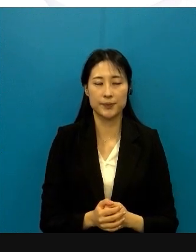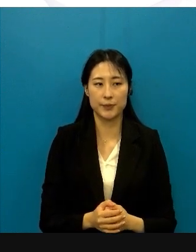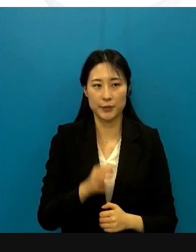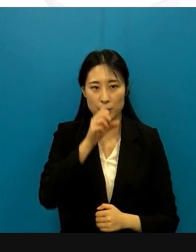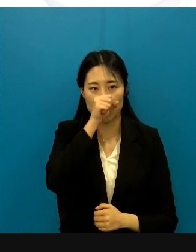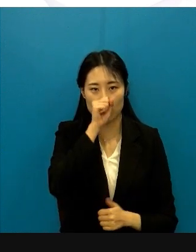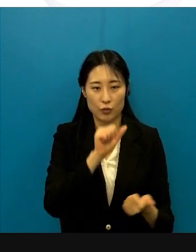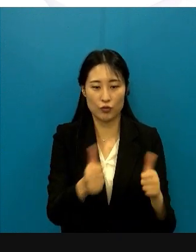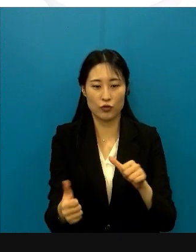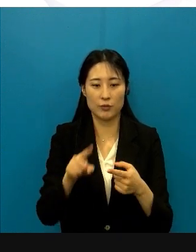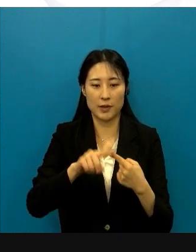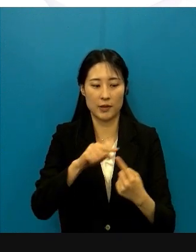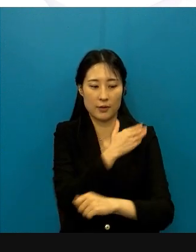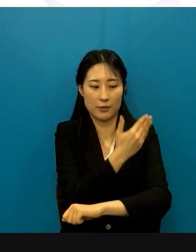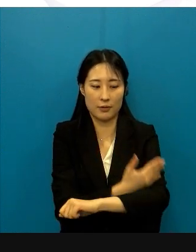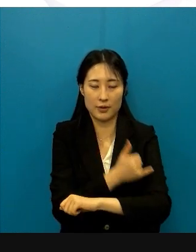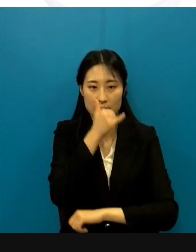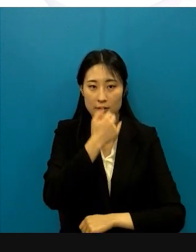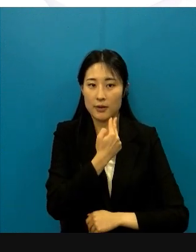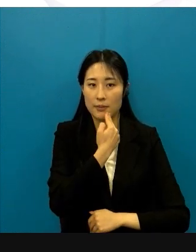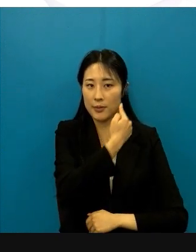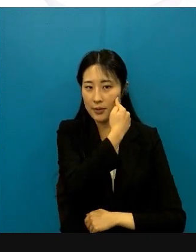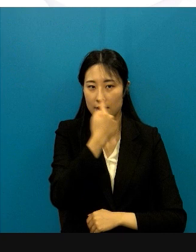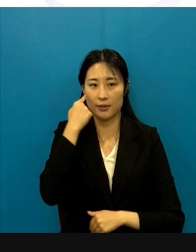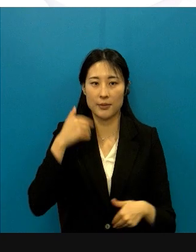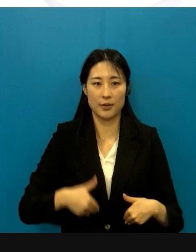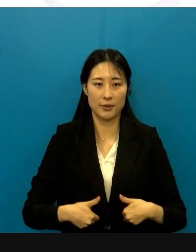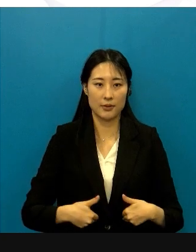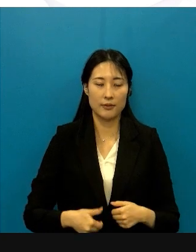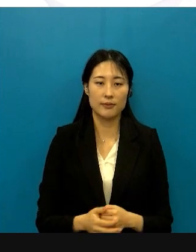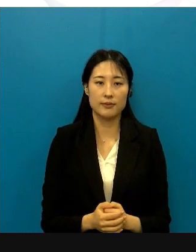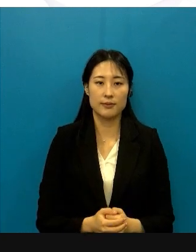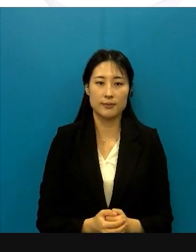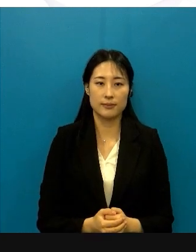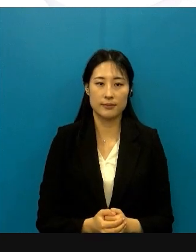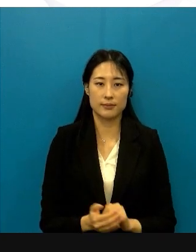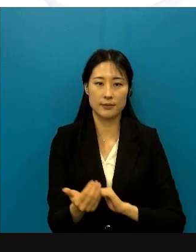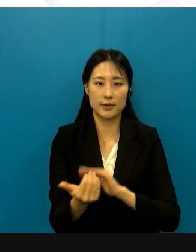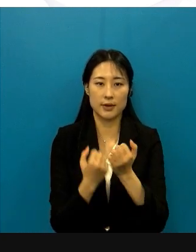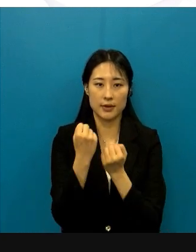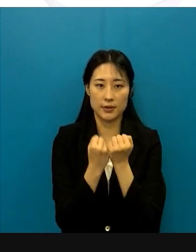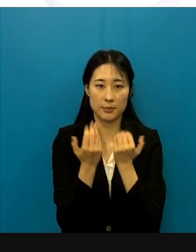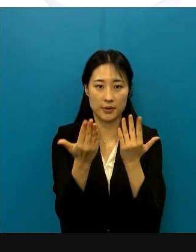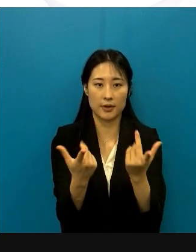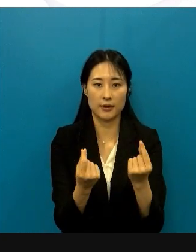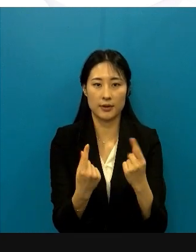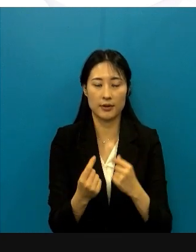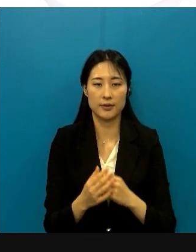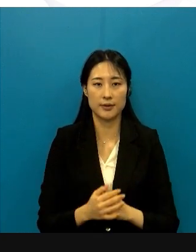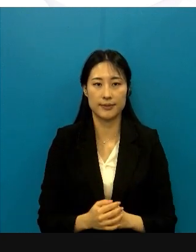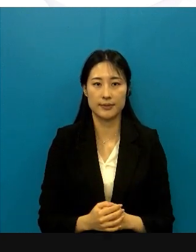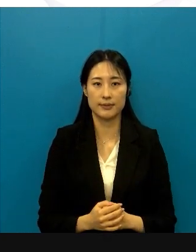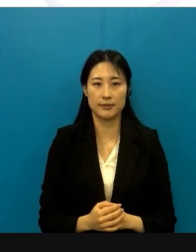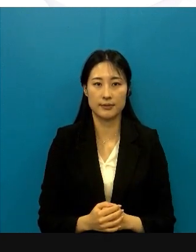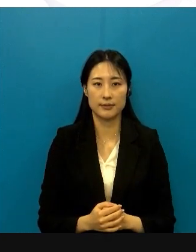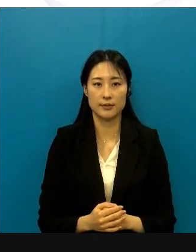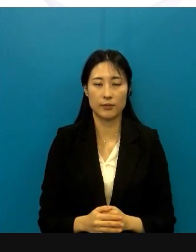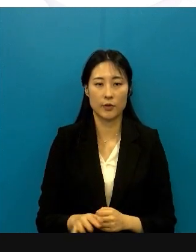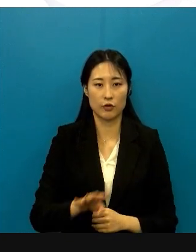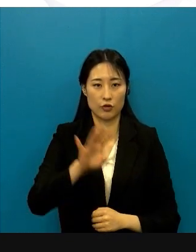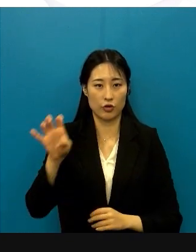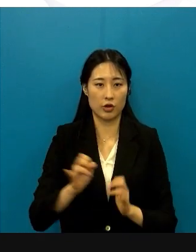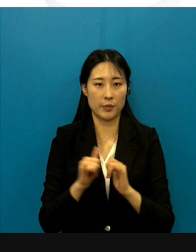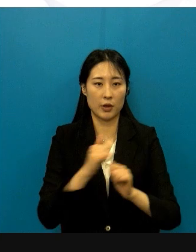already mentioned in the previous talk, we all have, under the European Convention on Human Rights, so as citizens in England